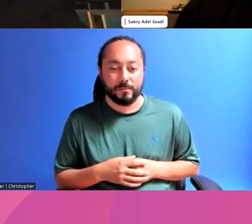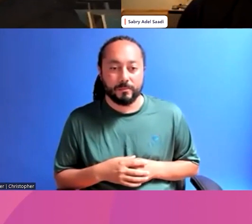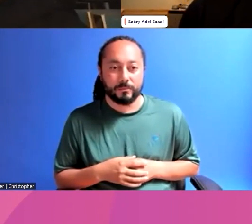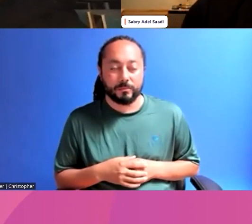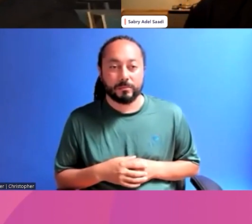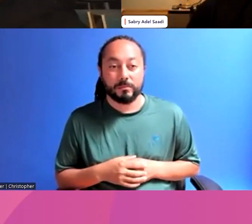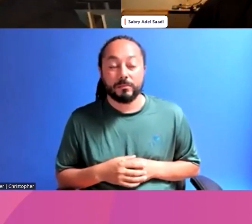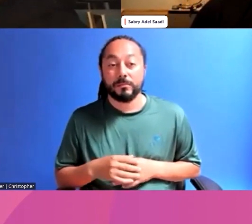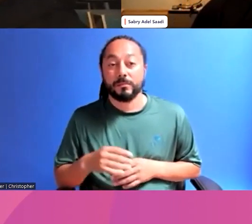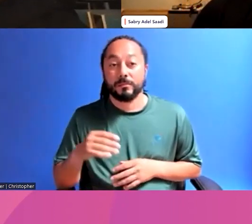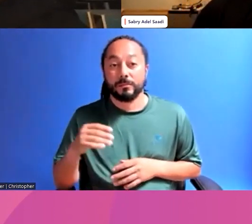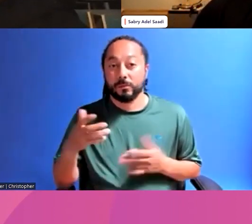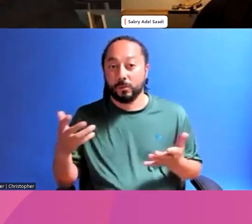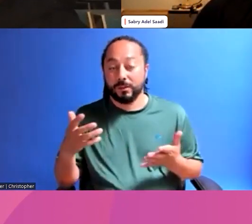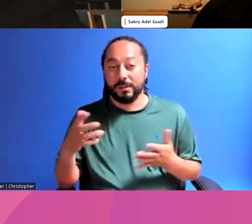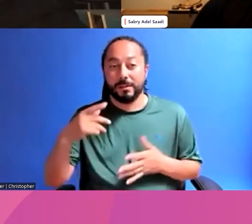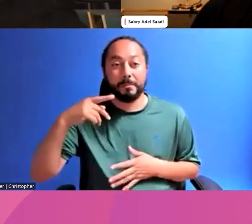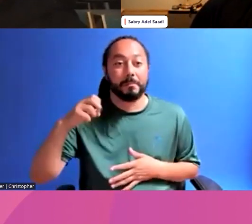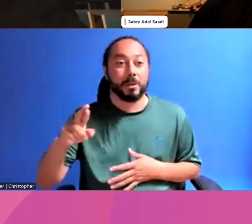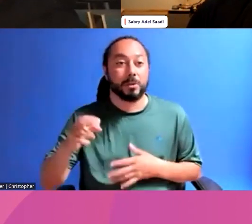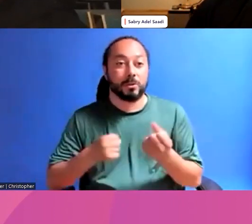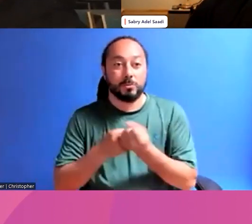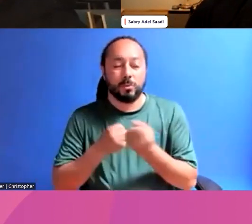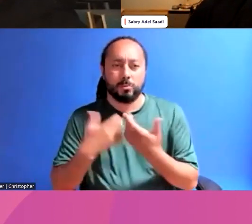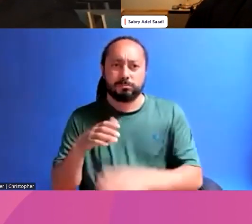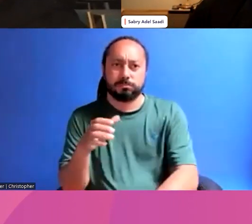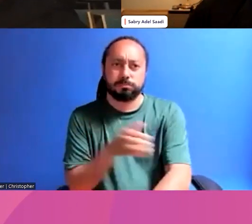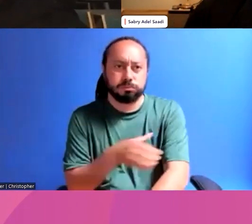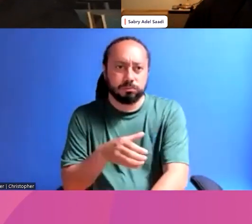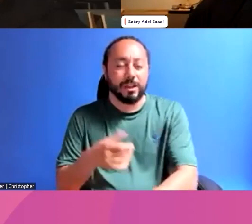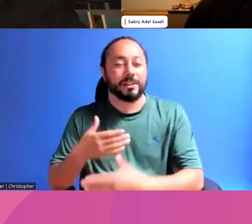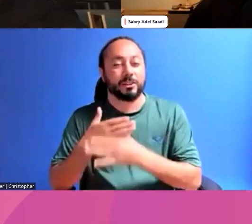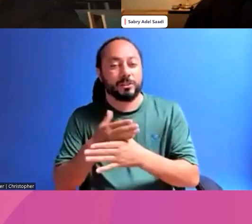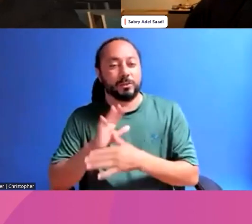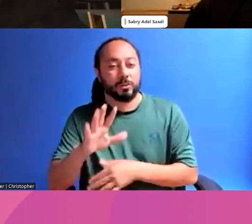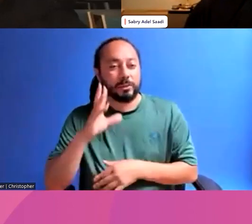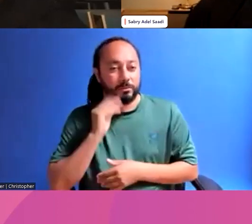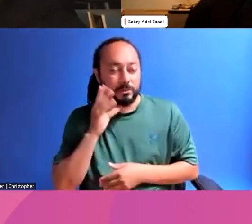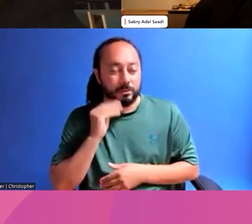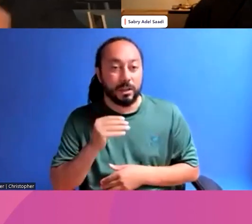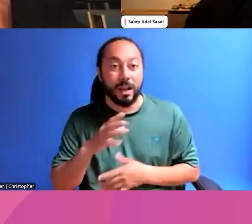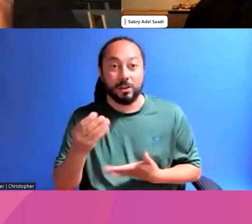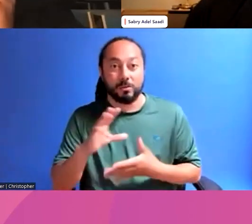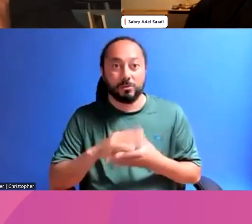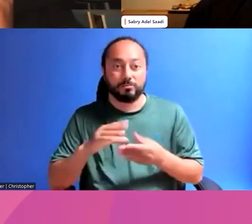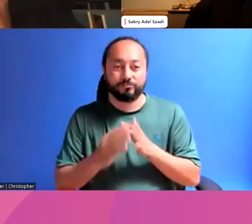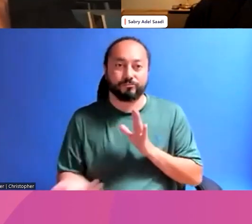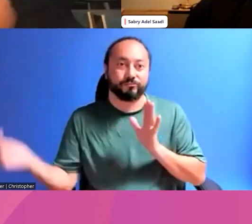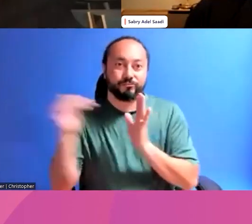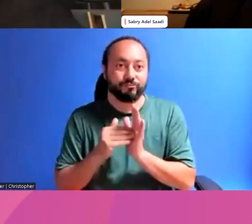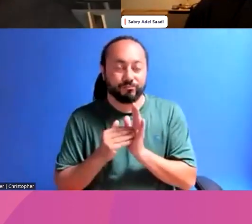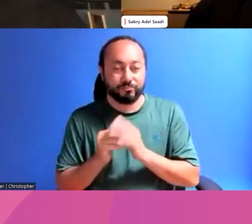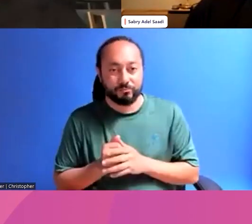peer support is powerful in that you are sharing your experience and you're retelling your narrative.